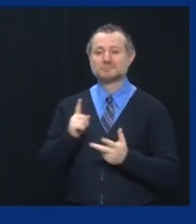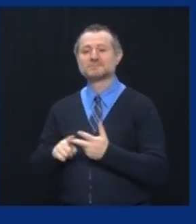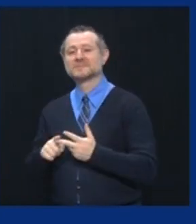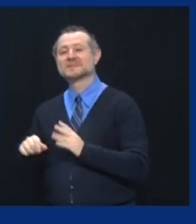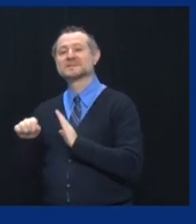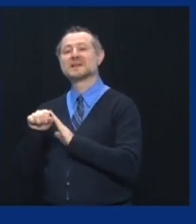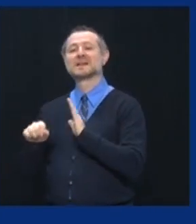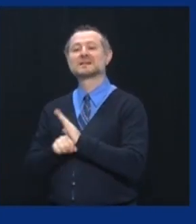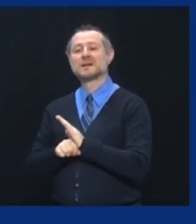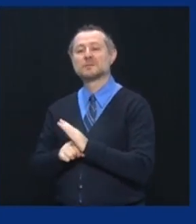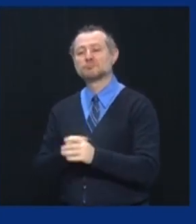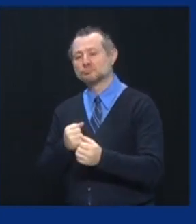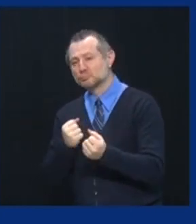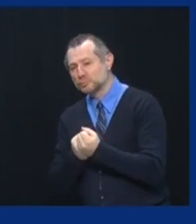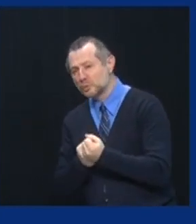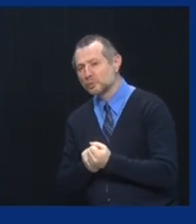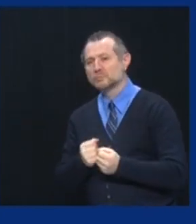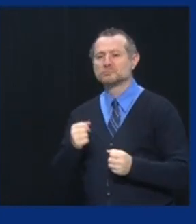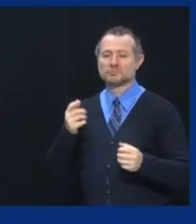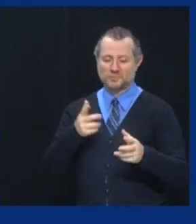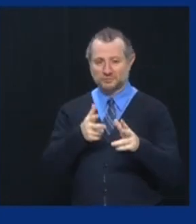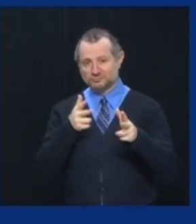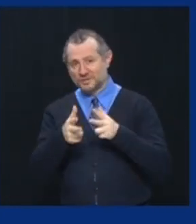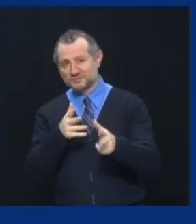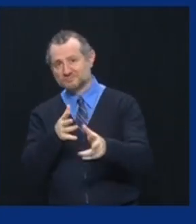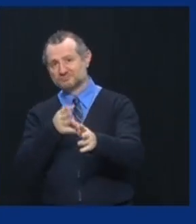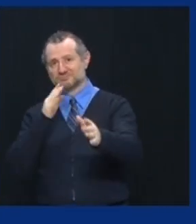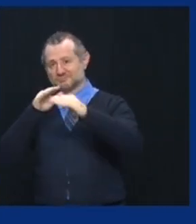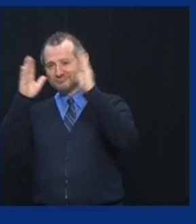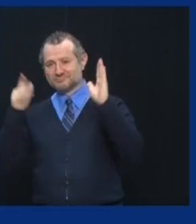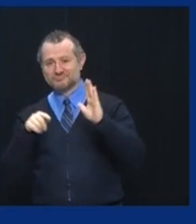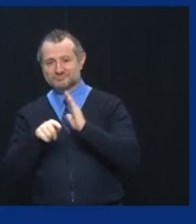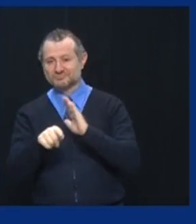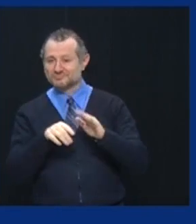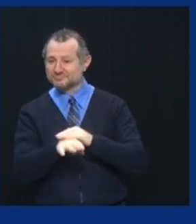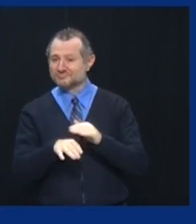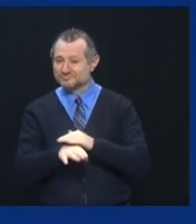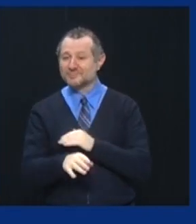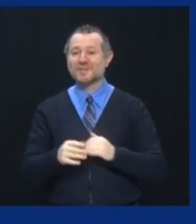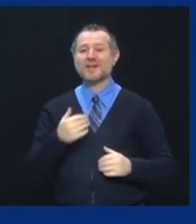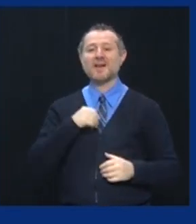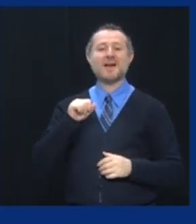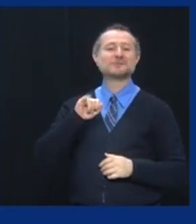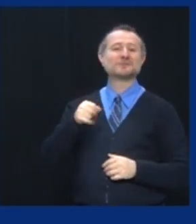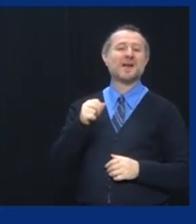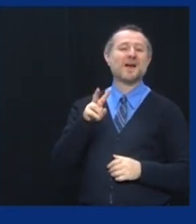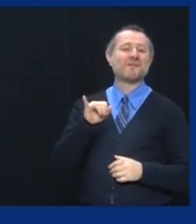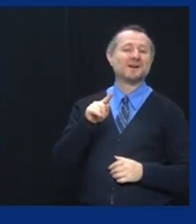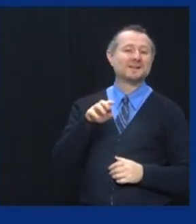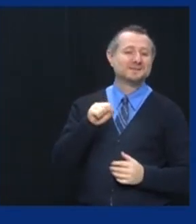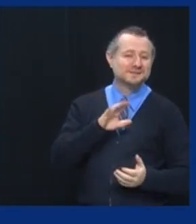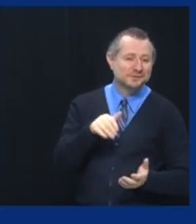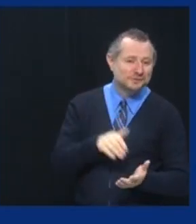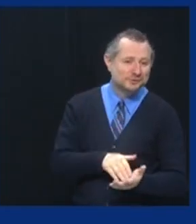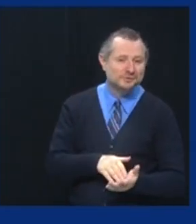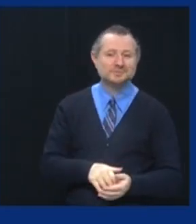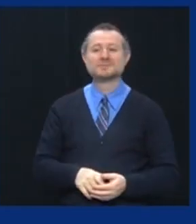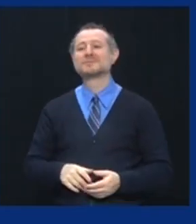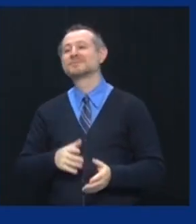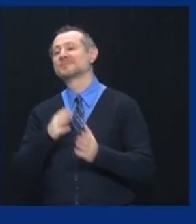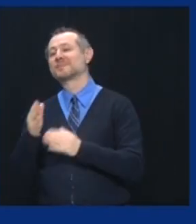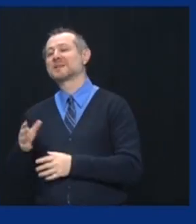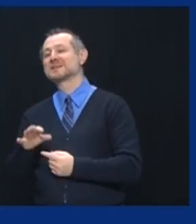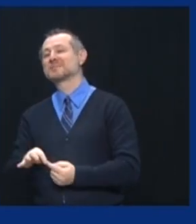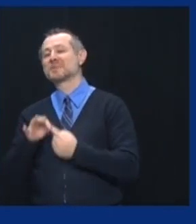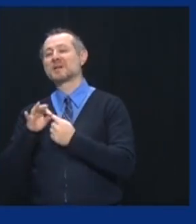sites, Javits Center will operationalize, and then special outreach